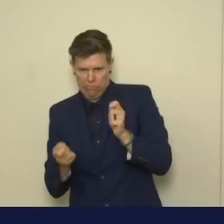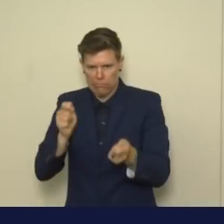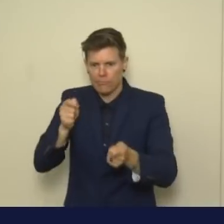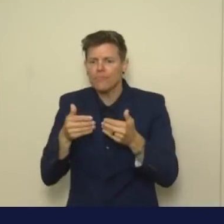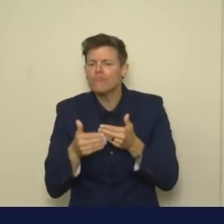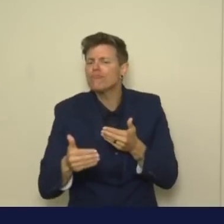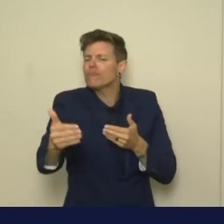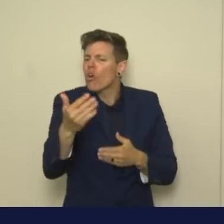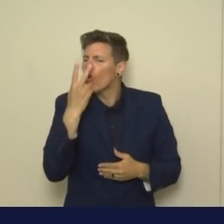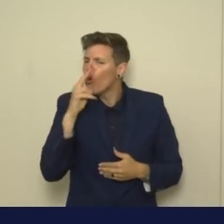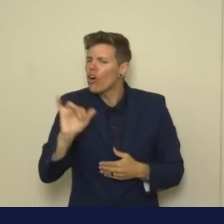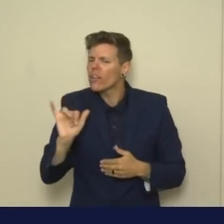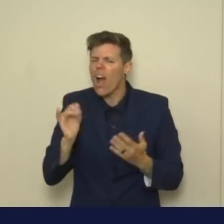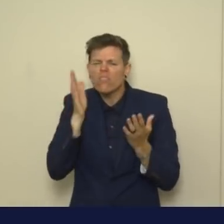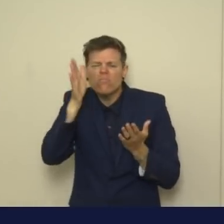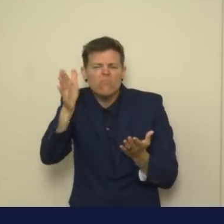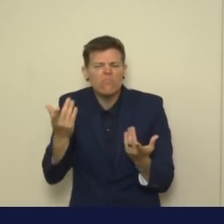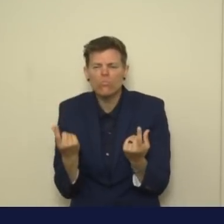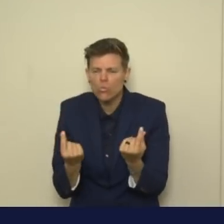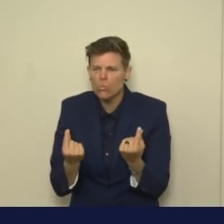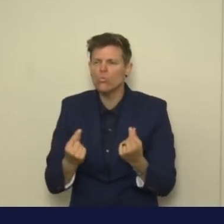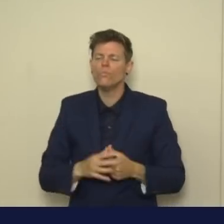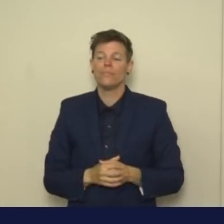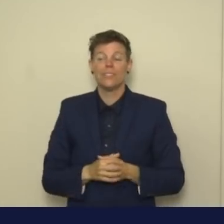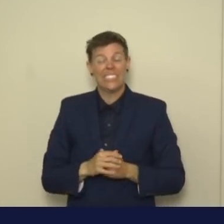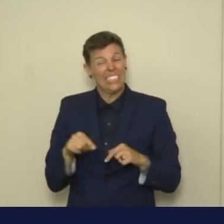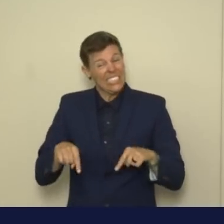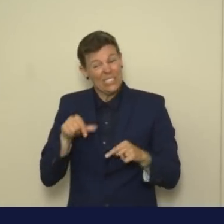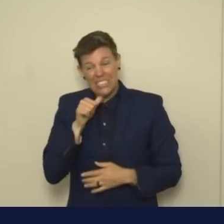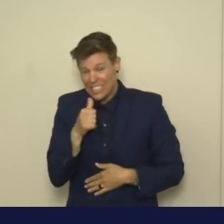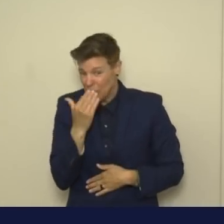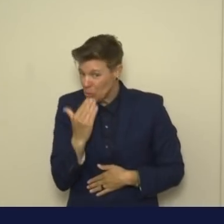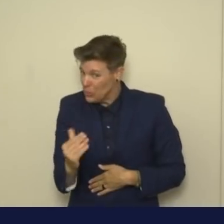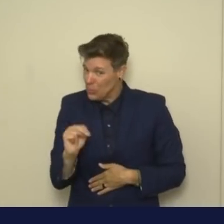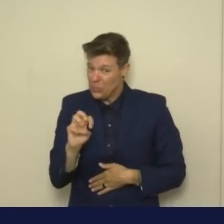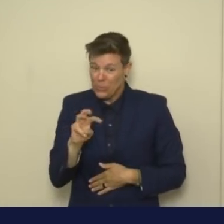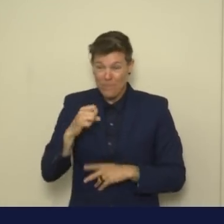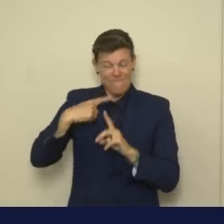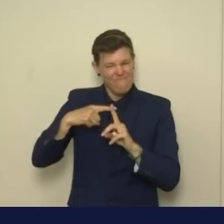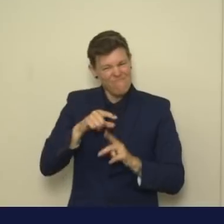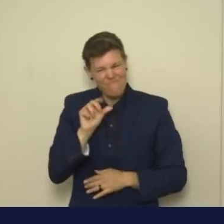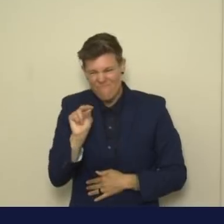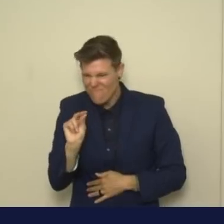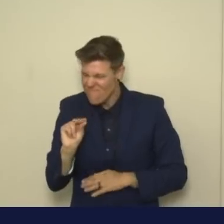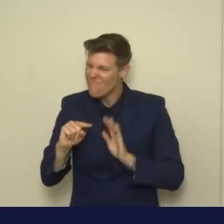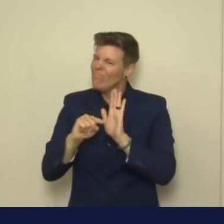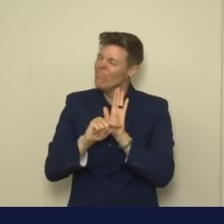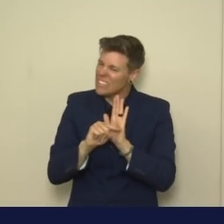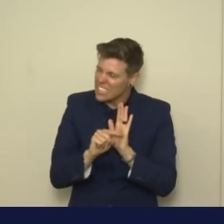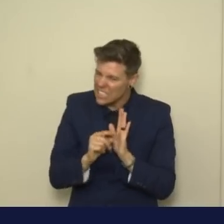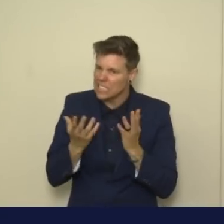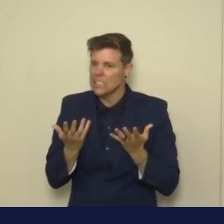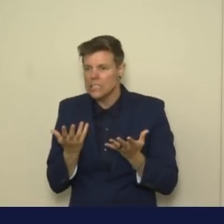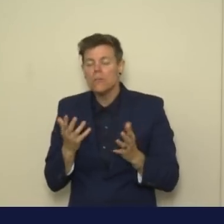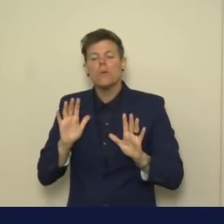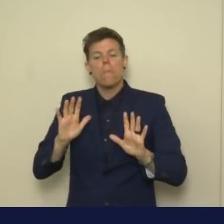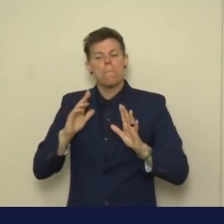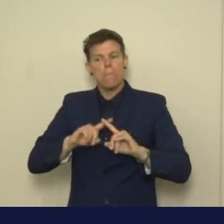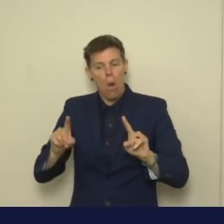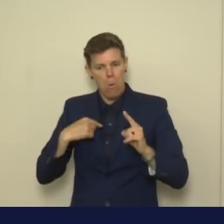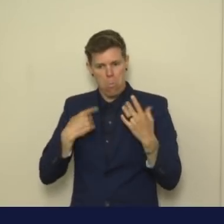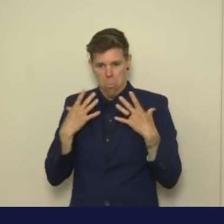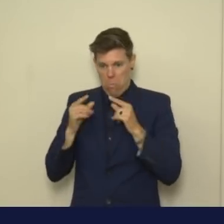something we must be diligent about and keep our eyes on. We cannot overwhelm our healthcare system. We have